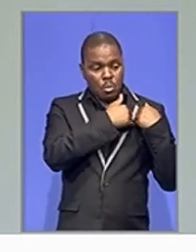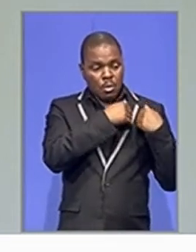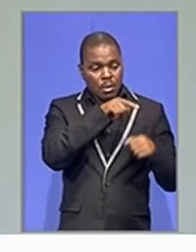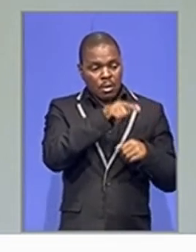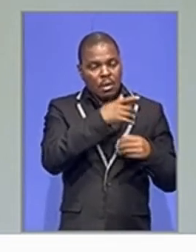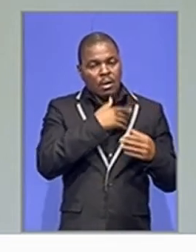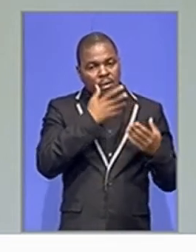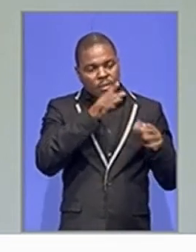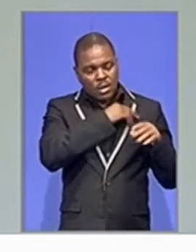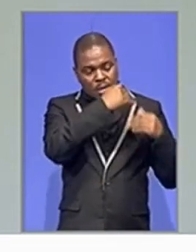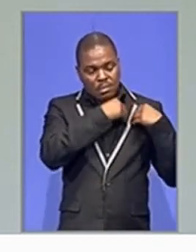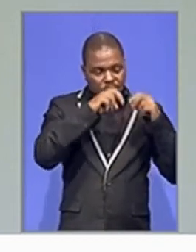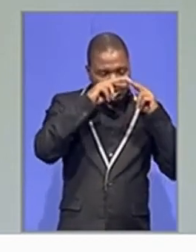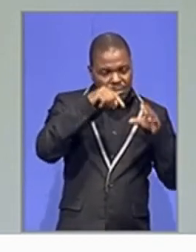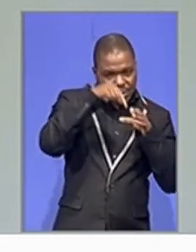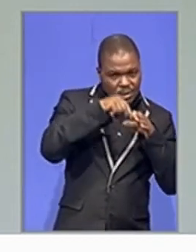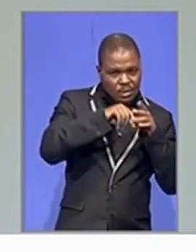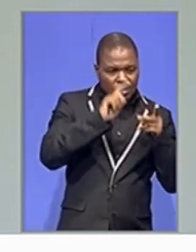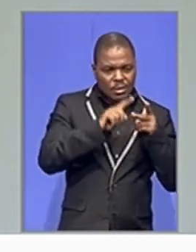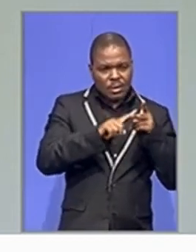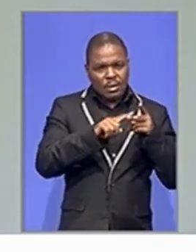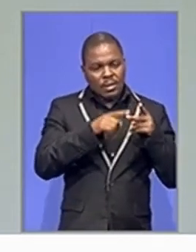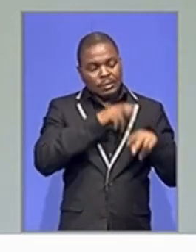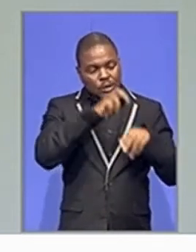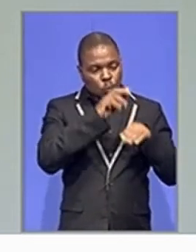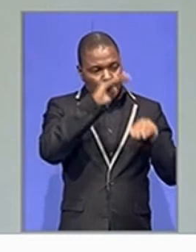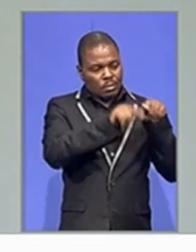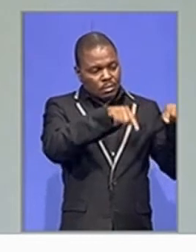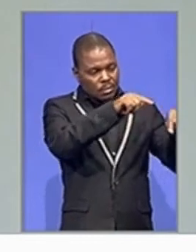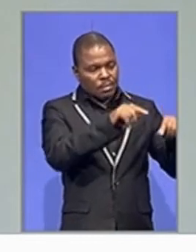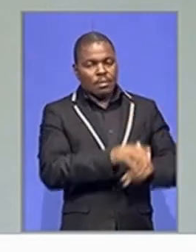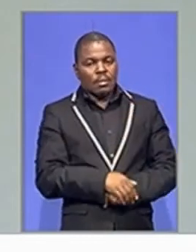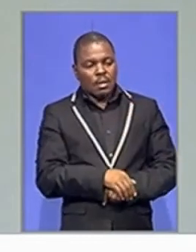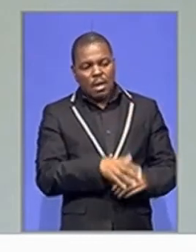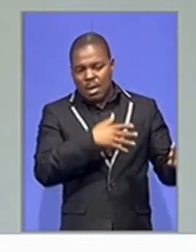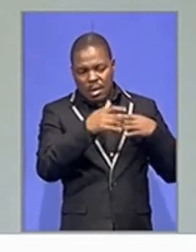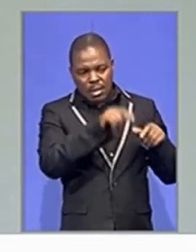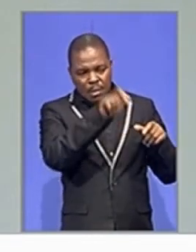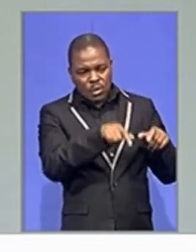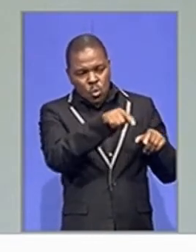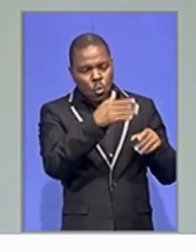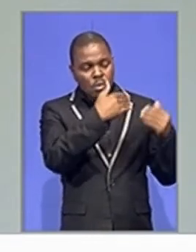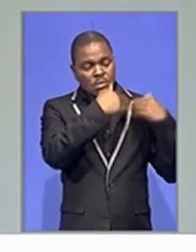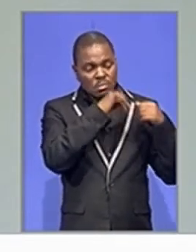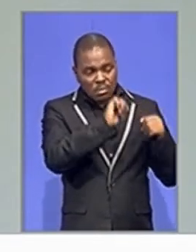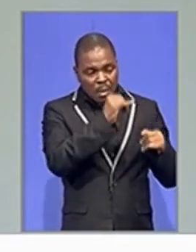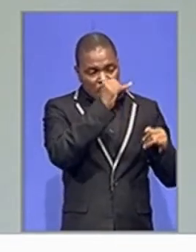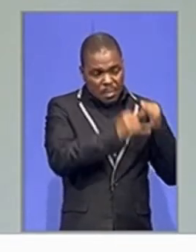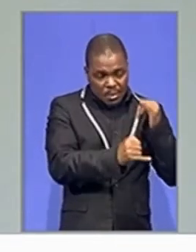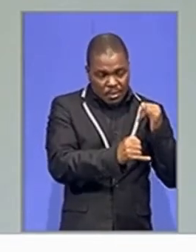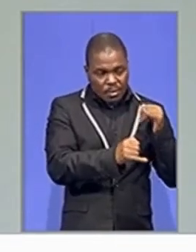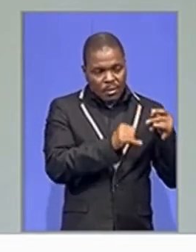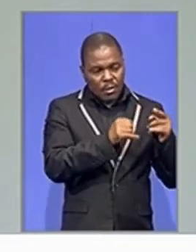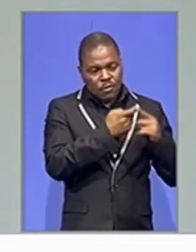internal investigation and take appropriate actions against any official found irresponsible based on the